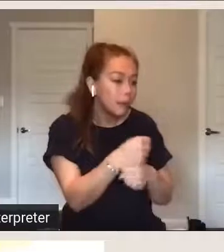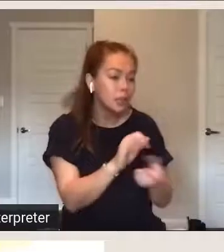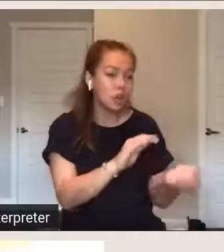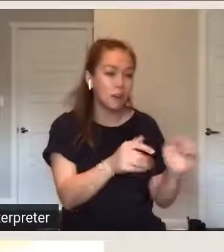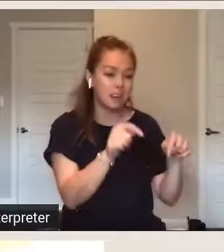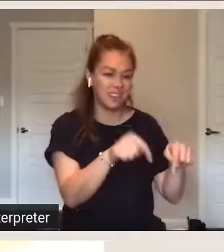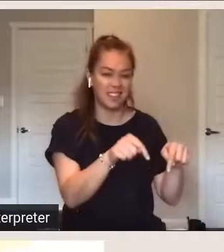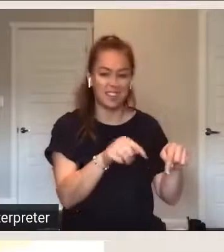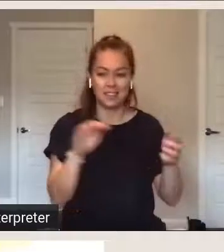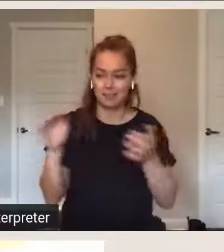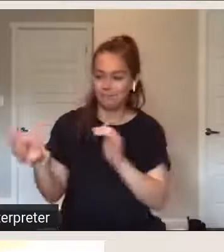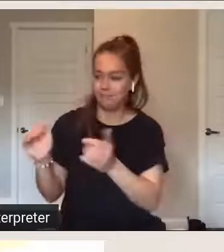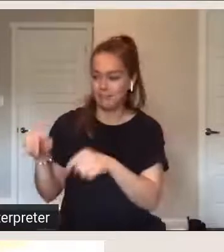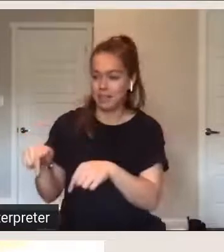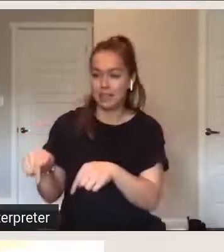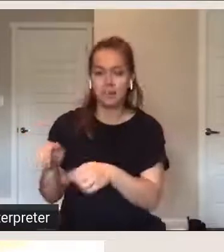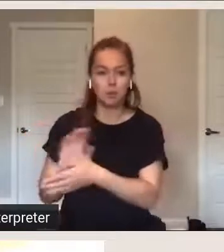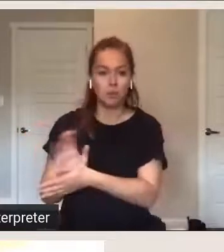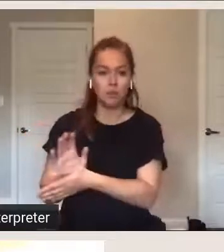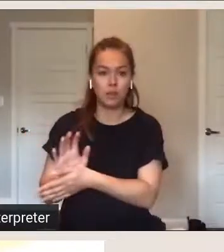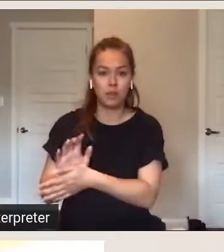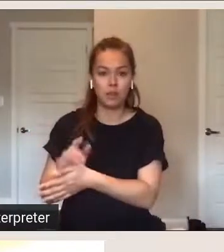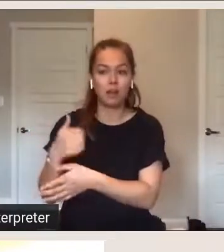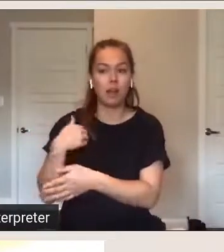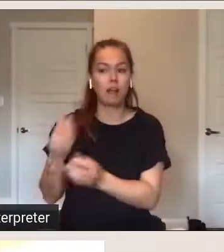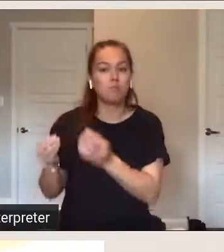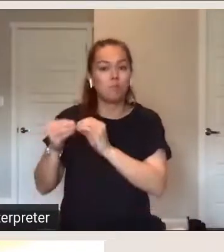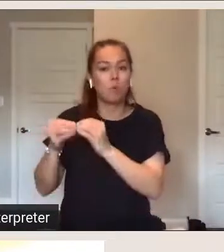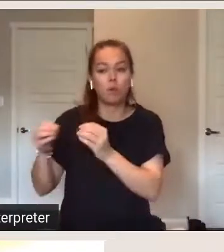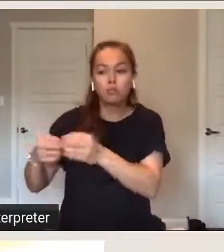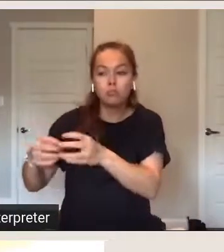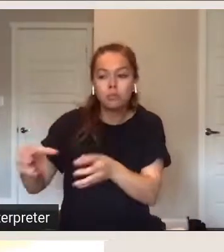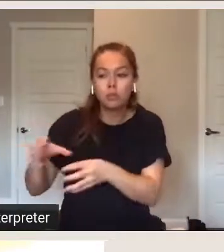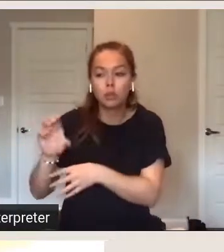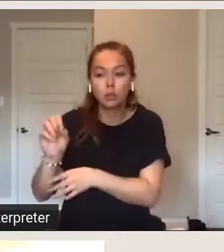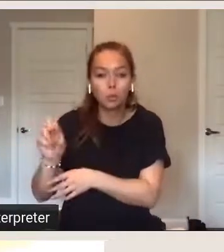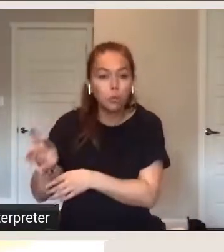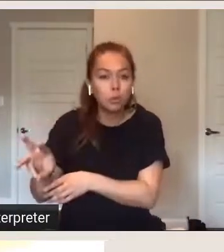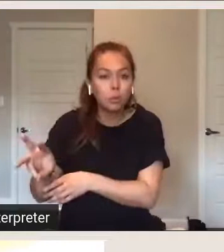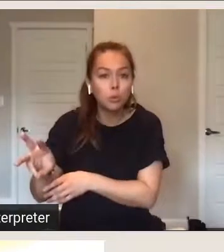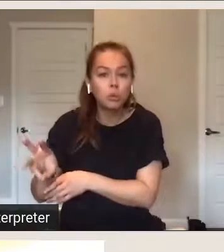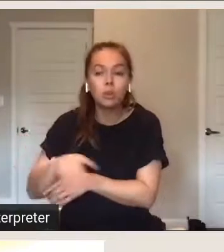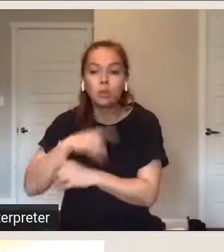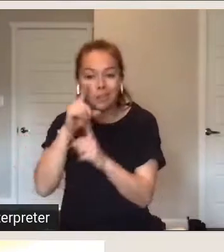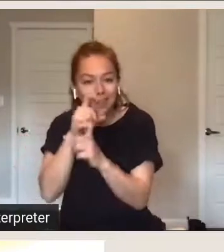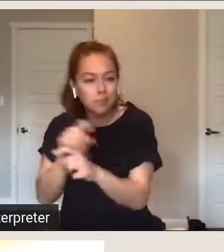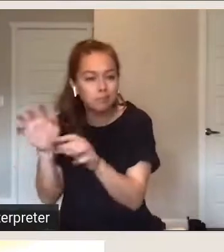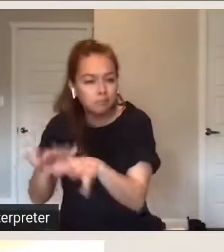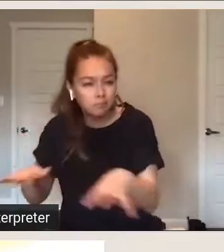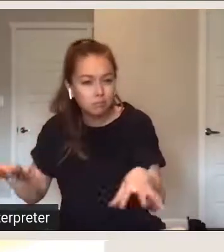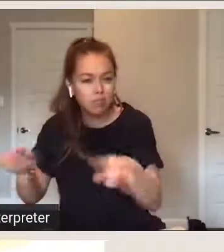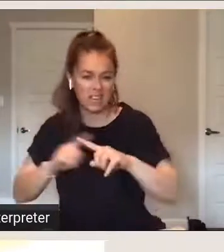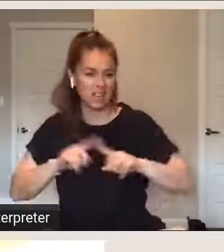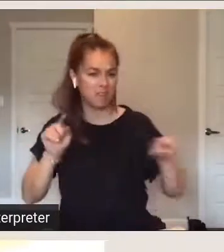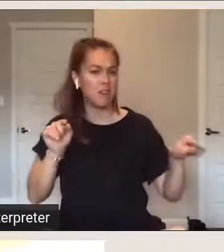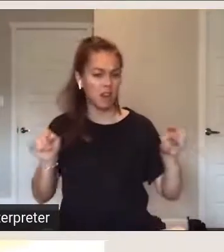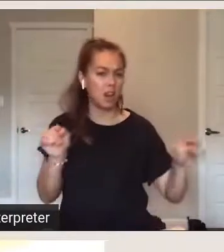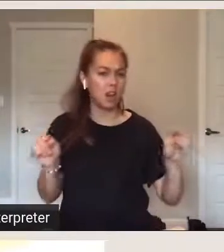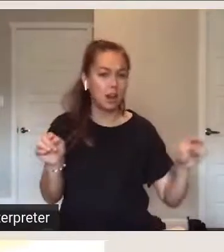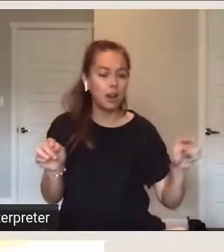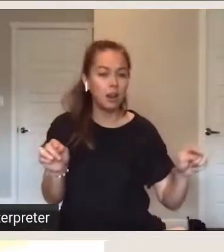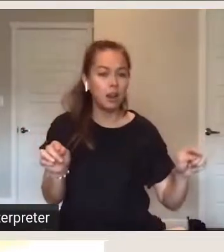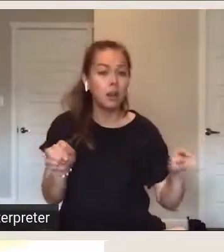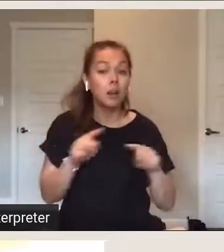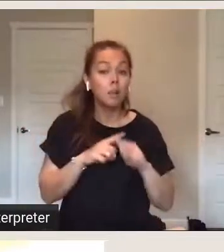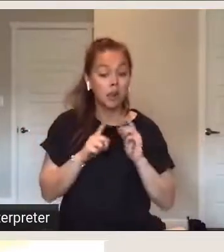budget, but had a larger crew and a more complicated setting. But I think for me, when I started the process, I